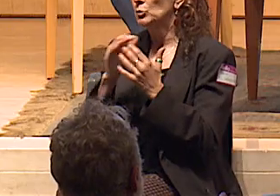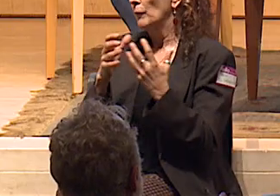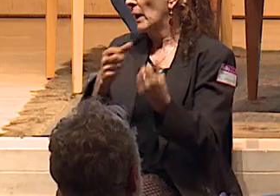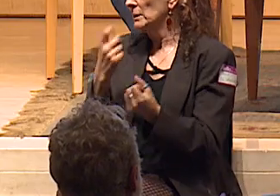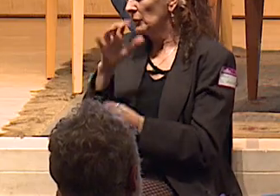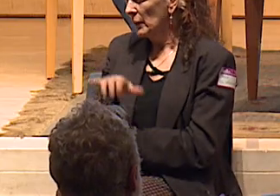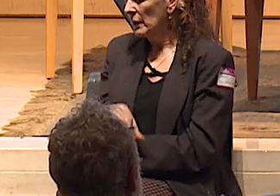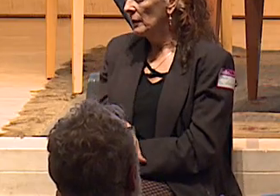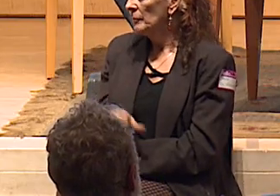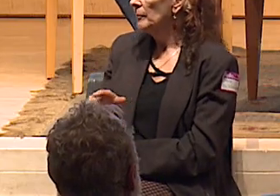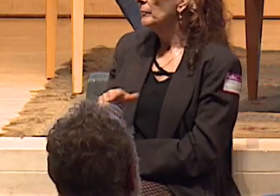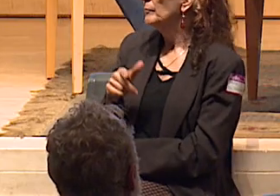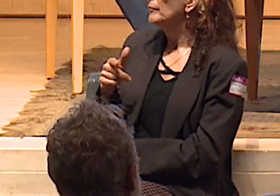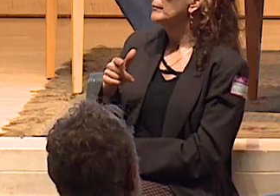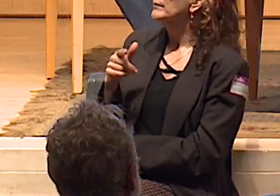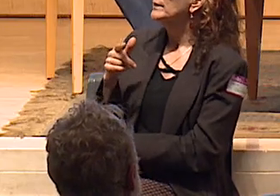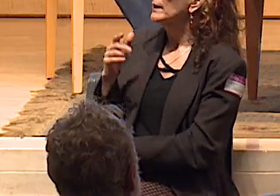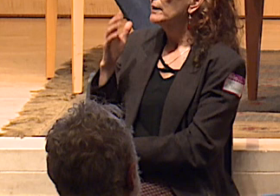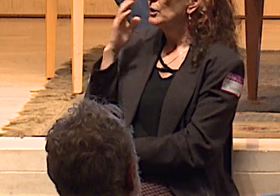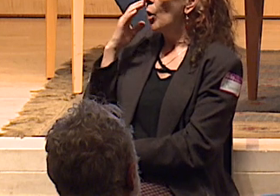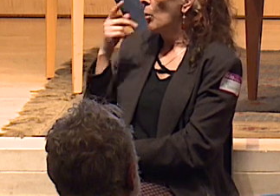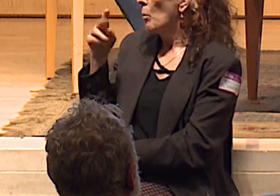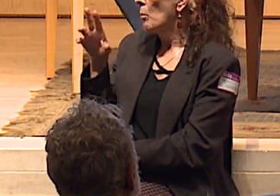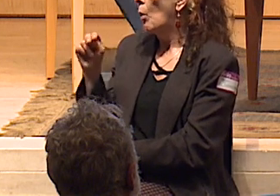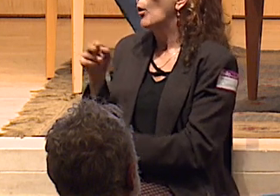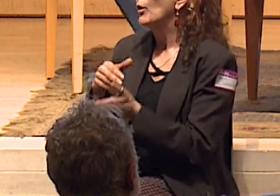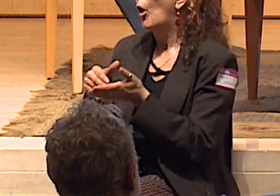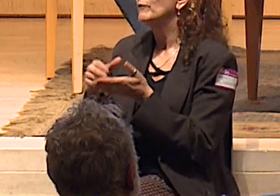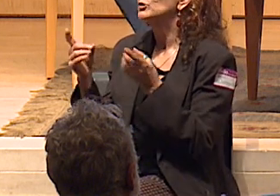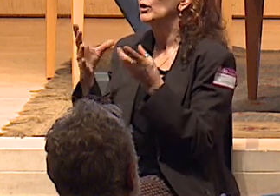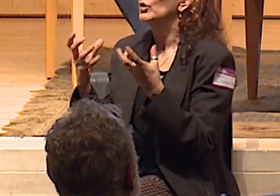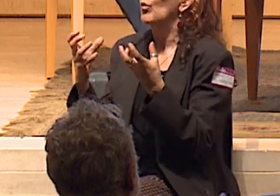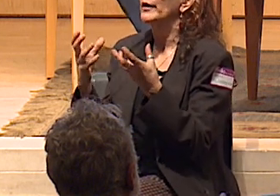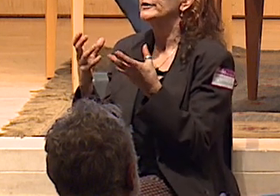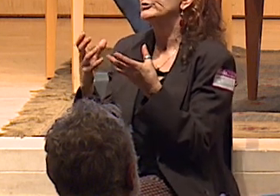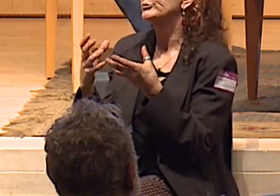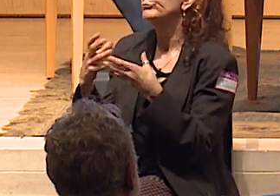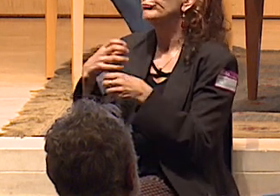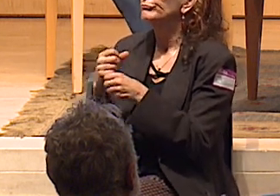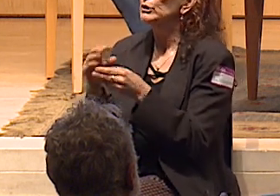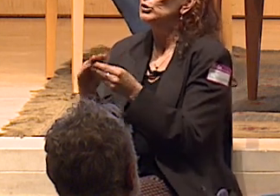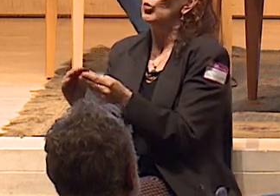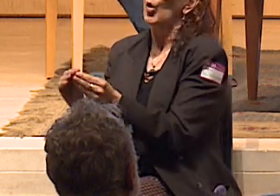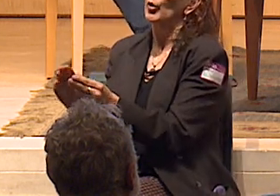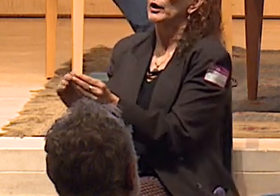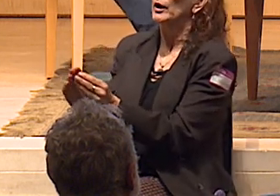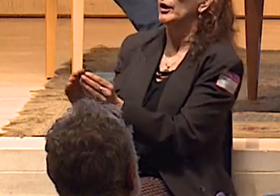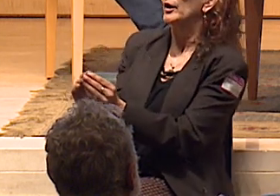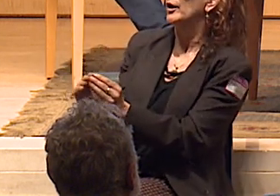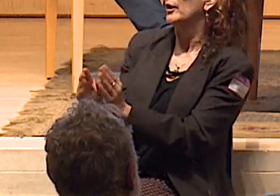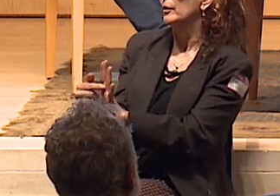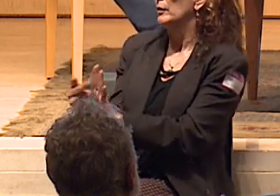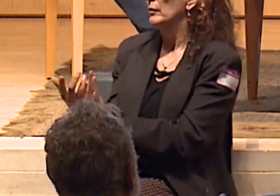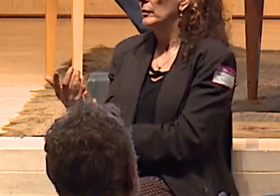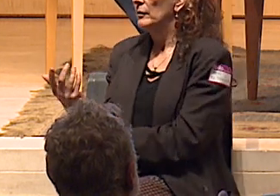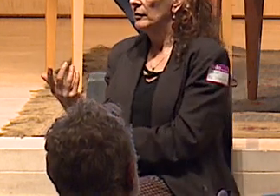ever seen, like, a porn actor in the director's office? They want to do a little story, and every time, like, you know, they get the, you know, Turkish